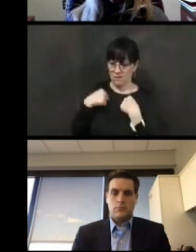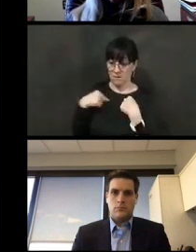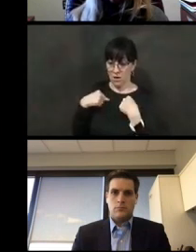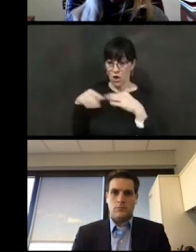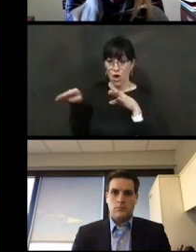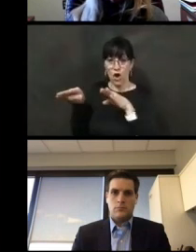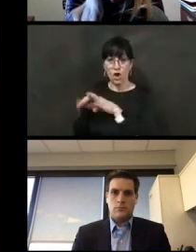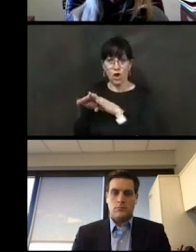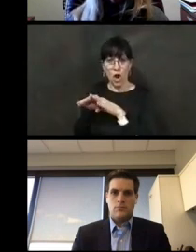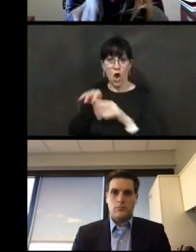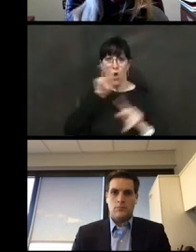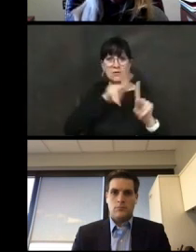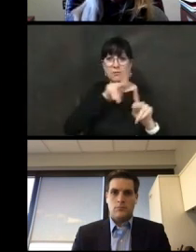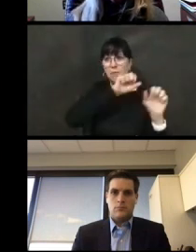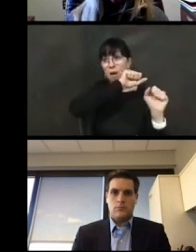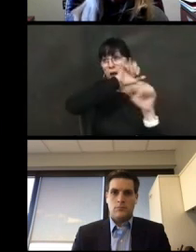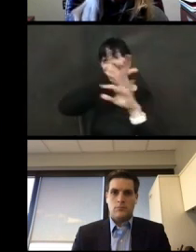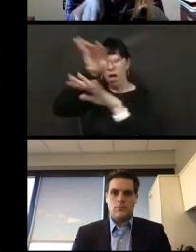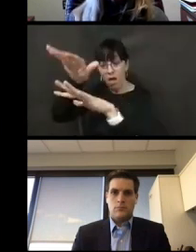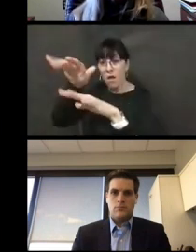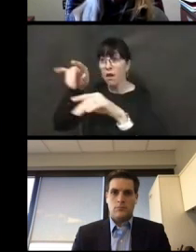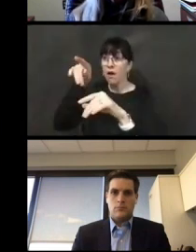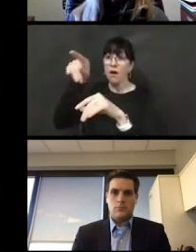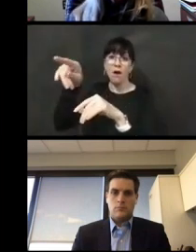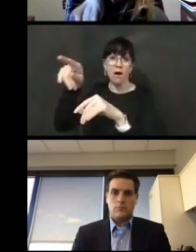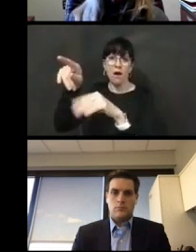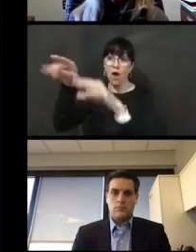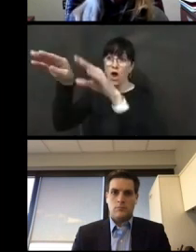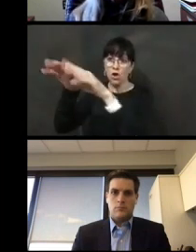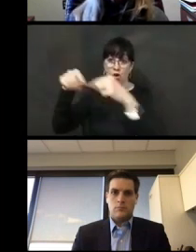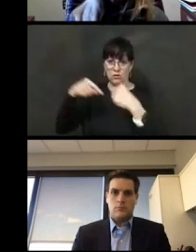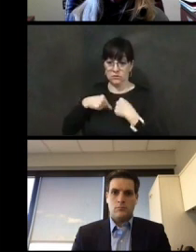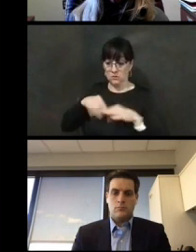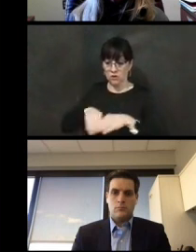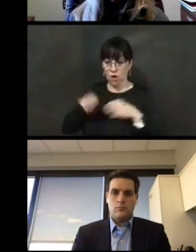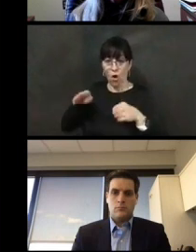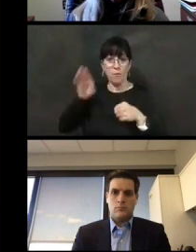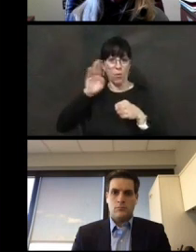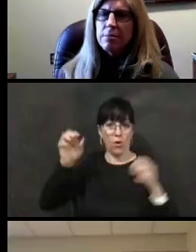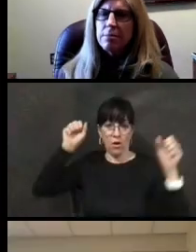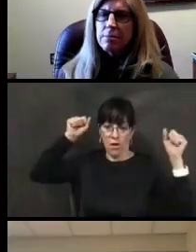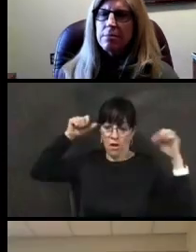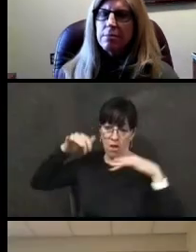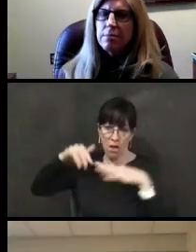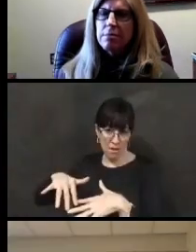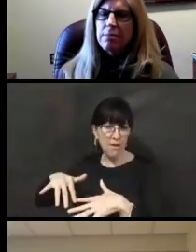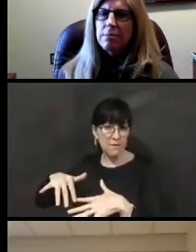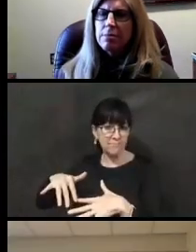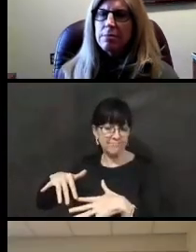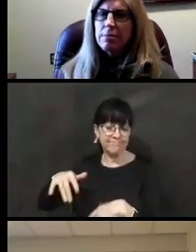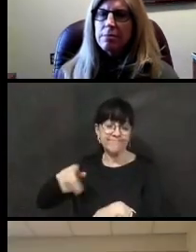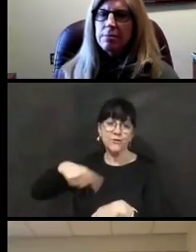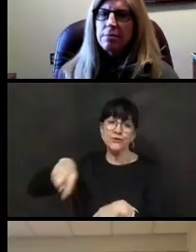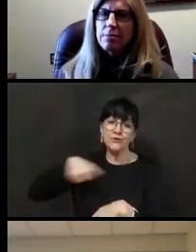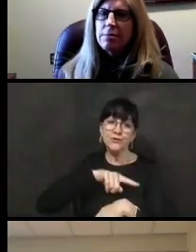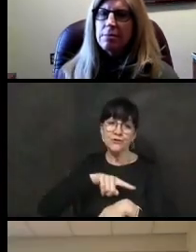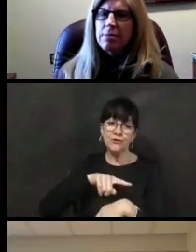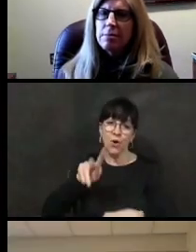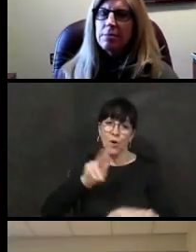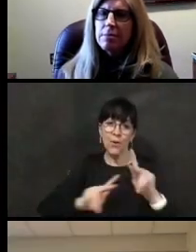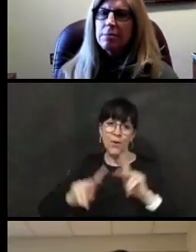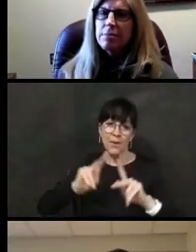the team that also works with Kurt Foreman with the Prosperity Partnership, and they have been meeting regularly via Zoom